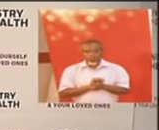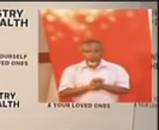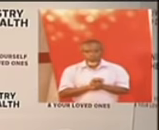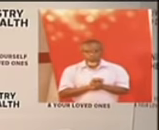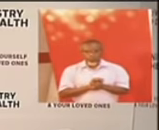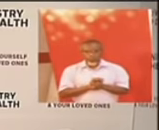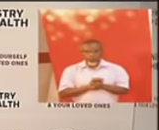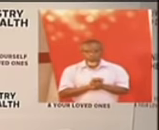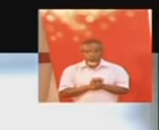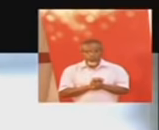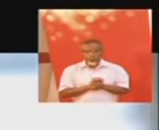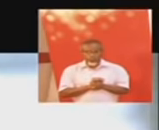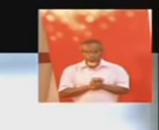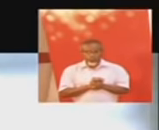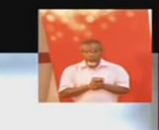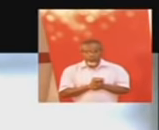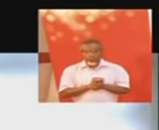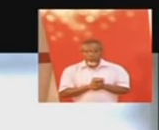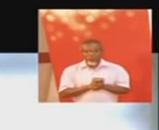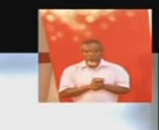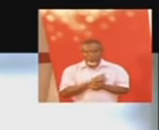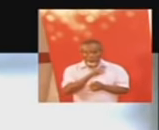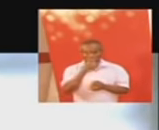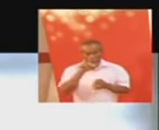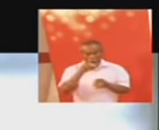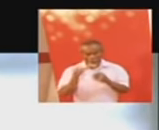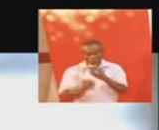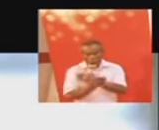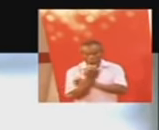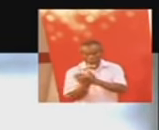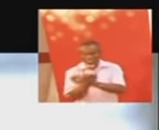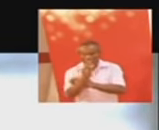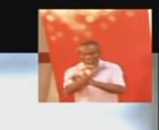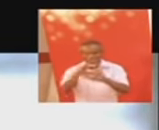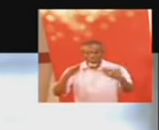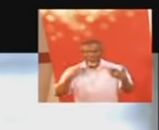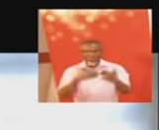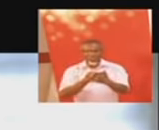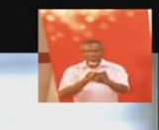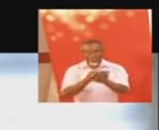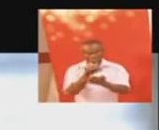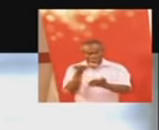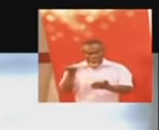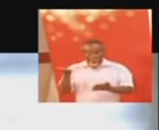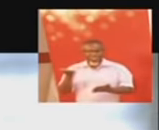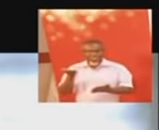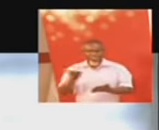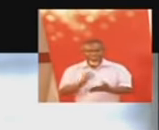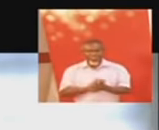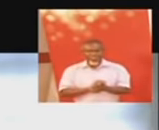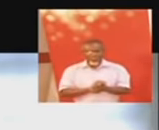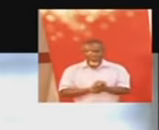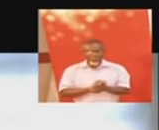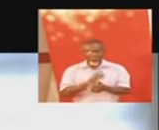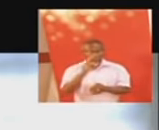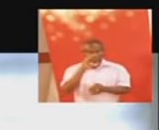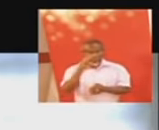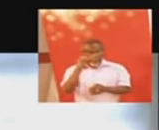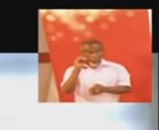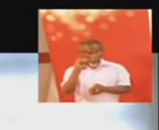questions. Yes, I am ready for you. Good morning, Candace, and to everyone on the panel. CMO,